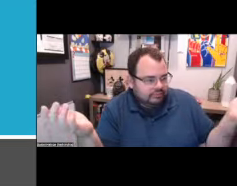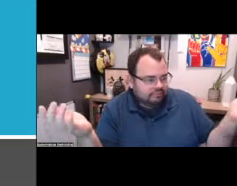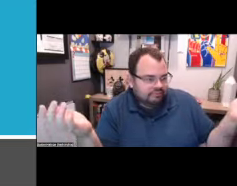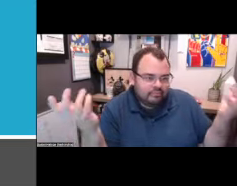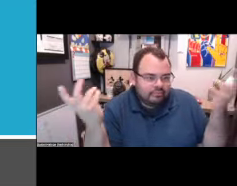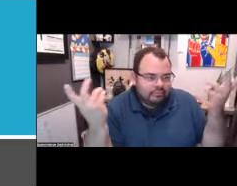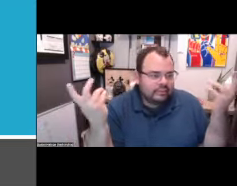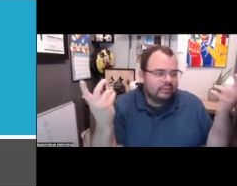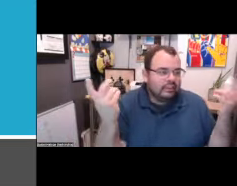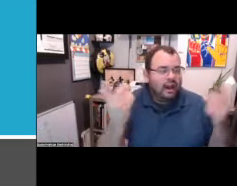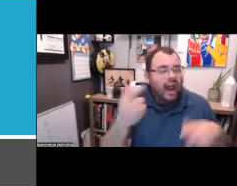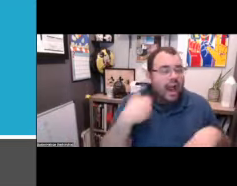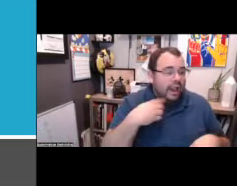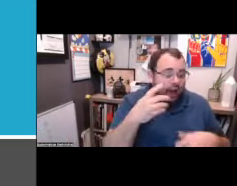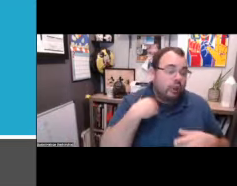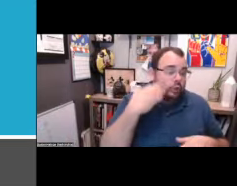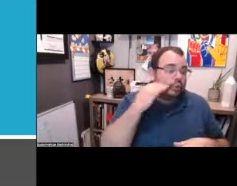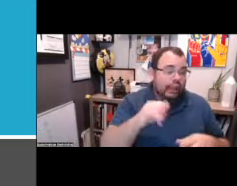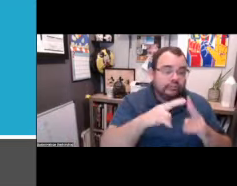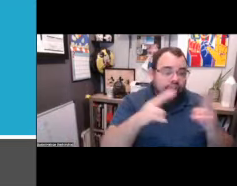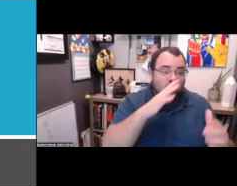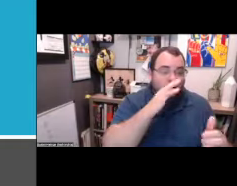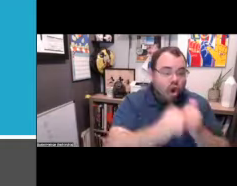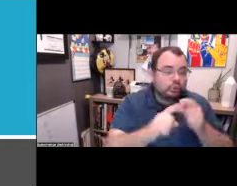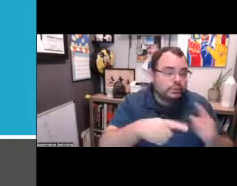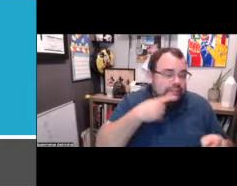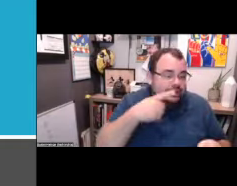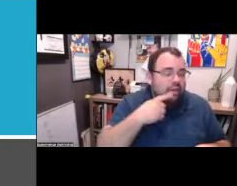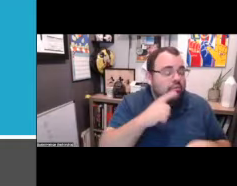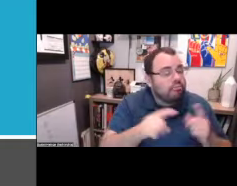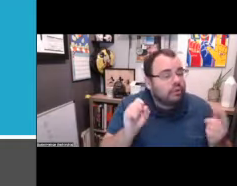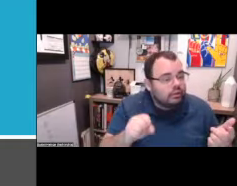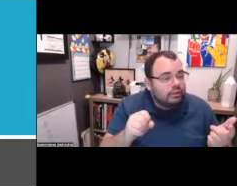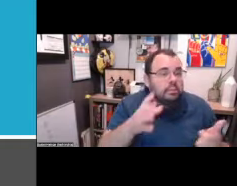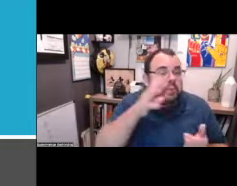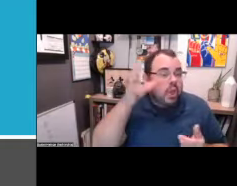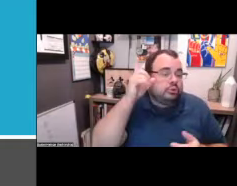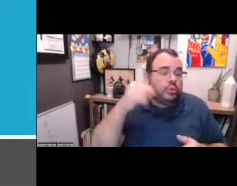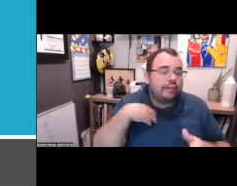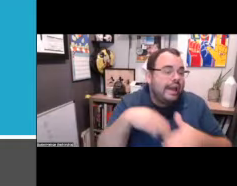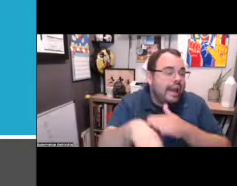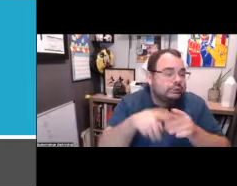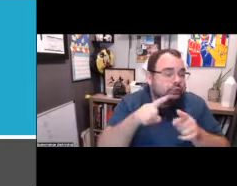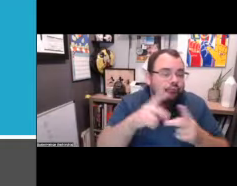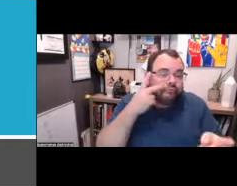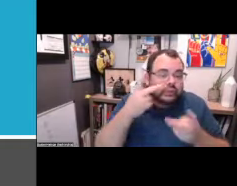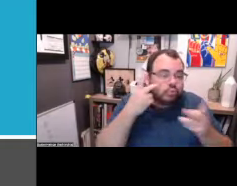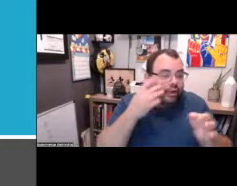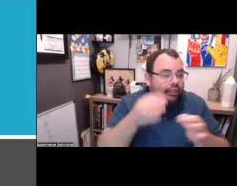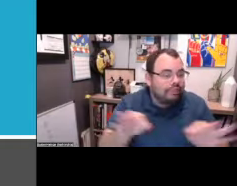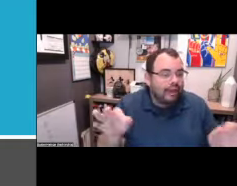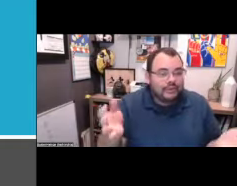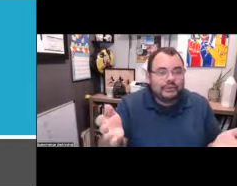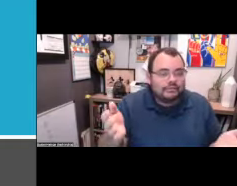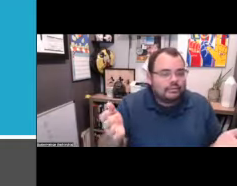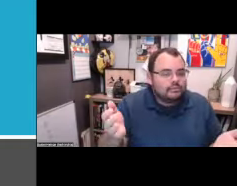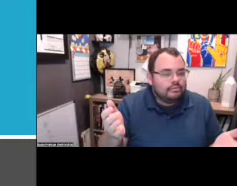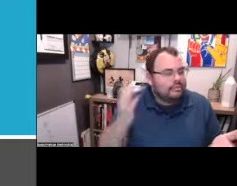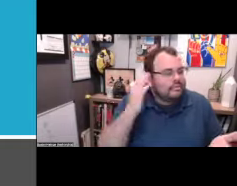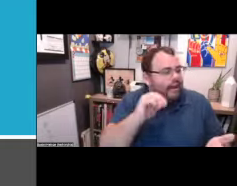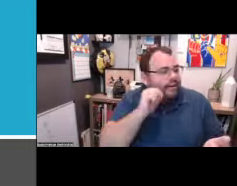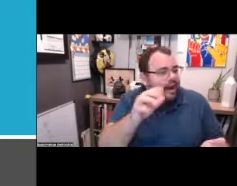visual, or have someone who can't hear to learn a language that is audio? So it's very mean of the hearing, that they